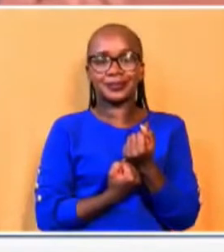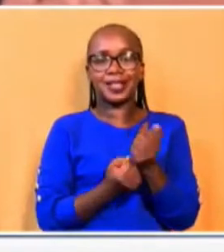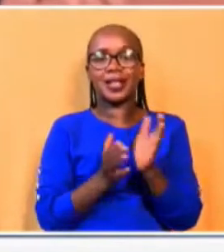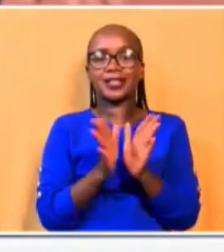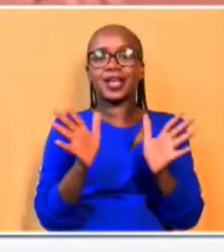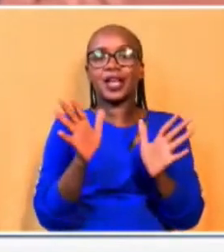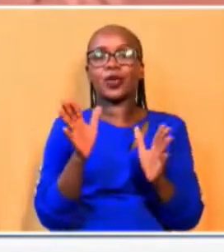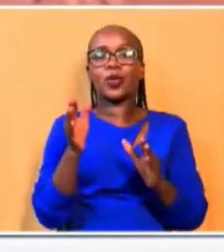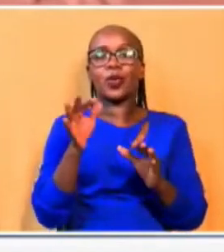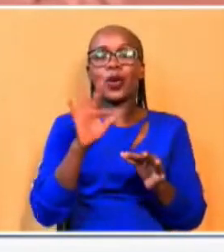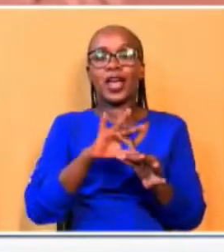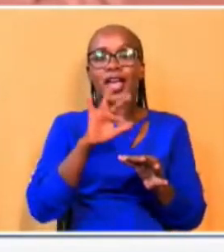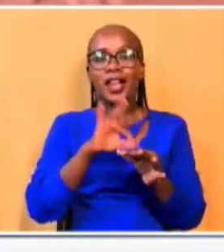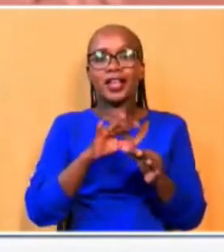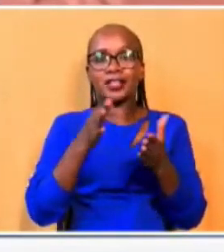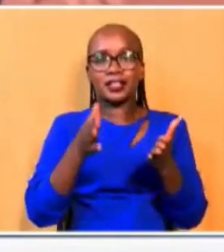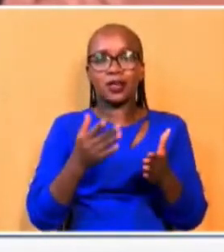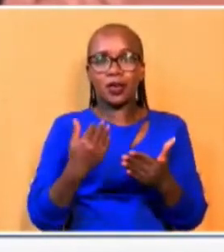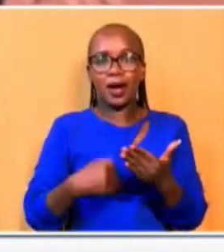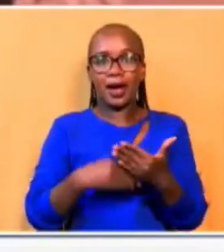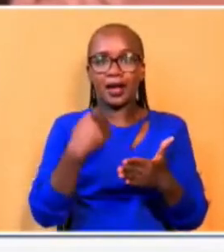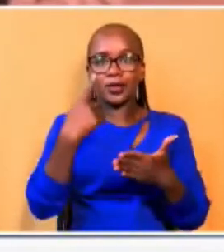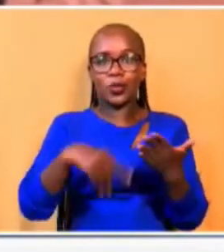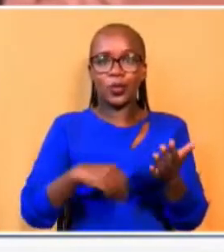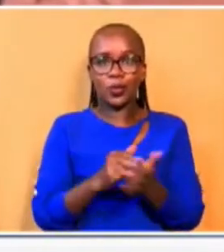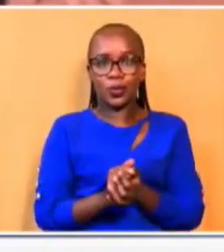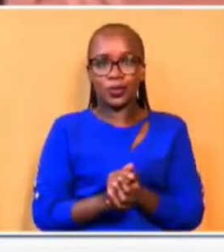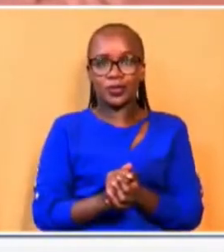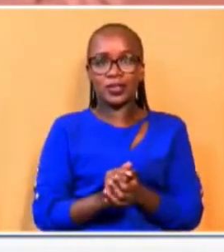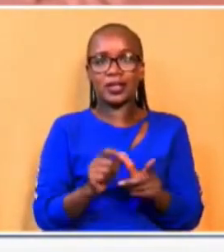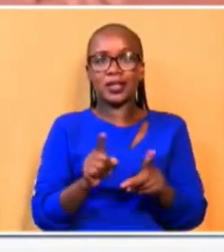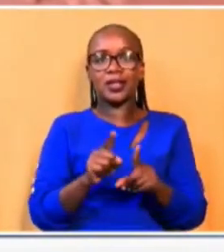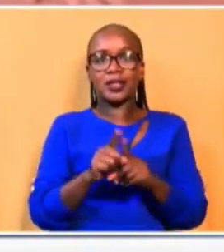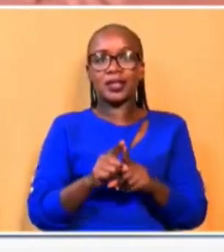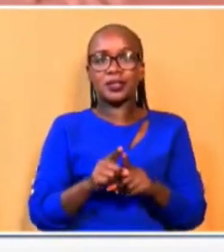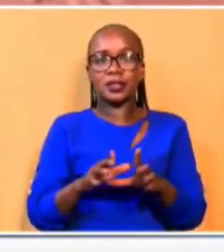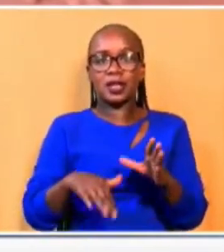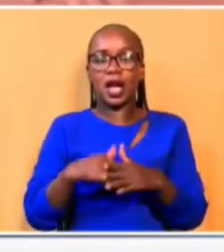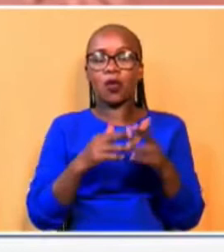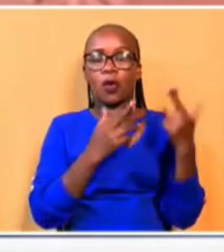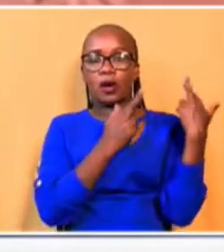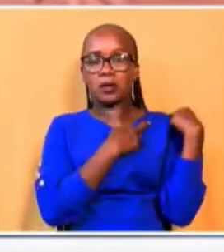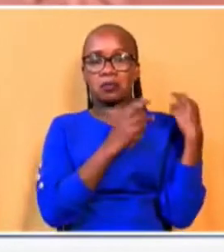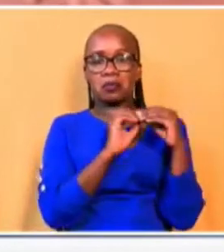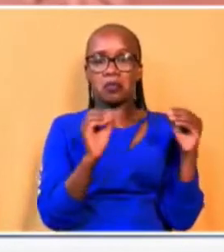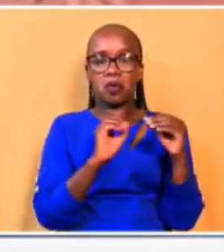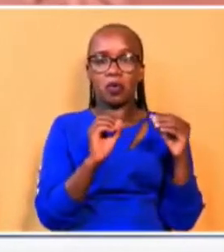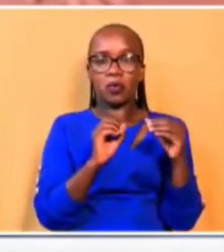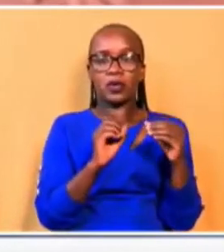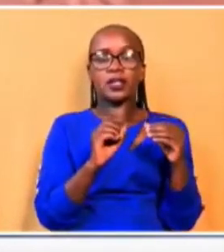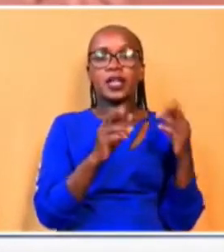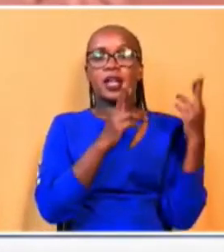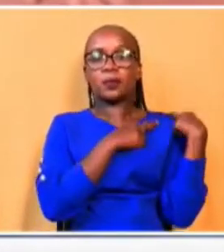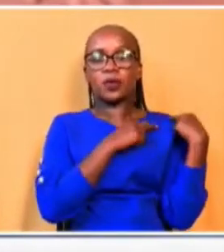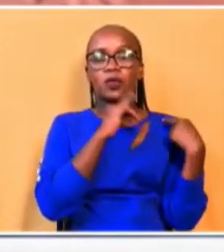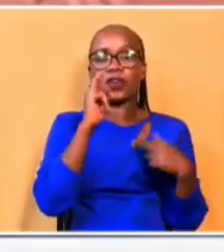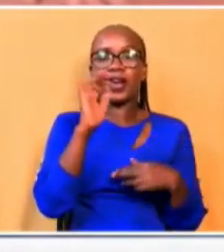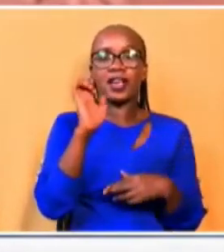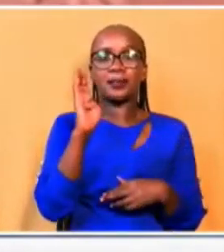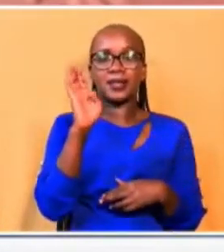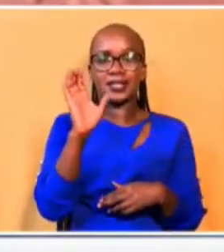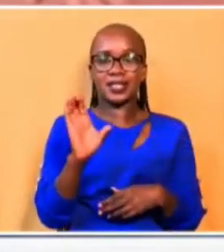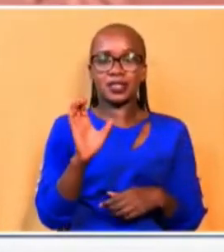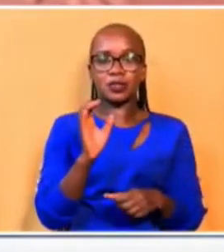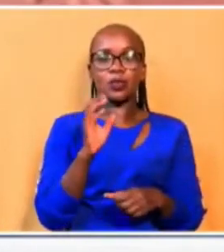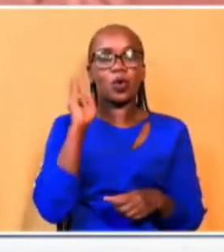elections. I however must hasten to add that the conduct of elections is not our responsibility. It's the responsibility of the IBC. We will support the IBC to